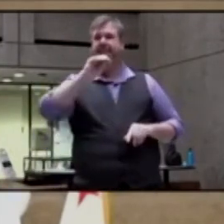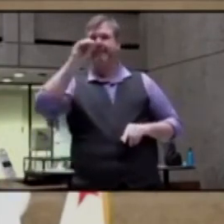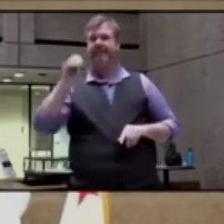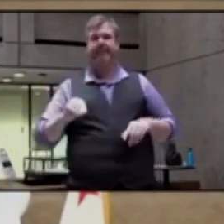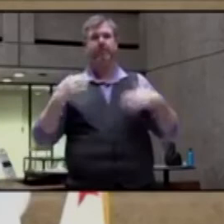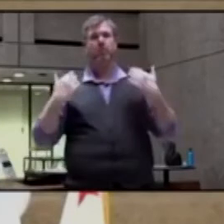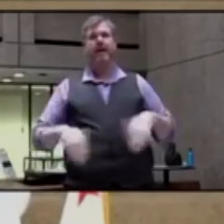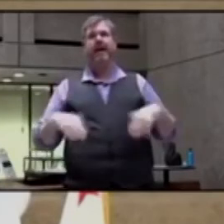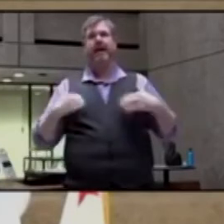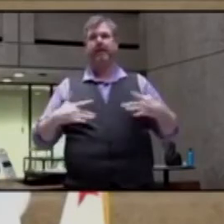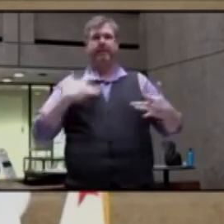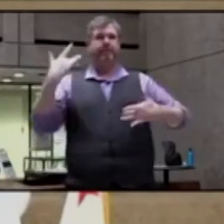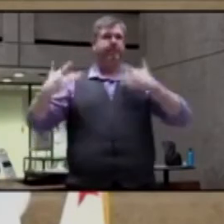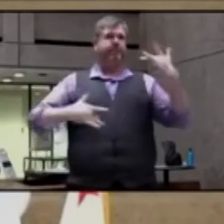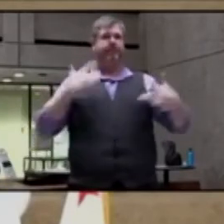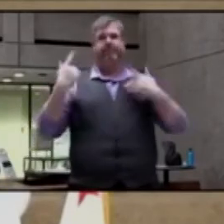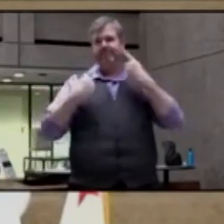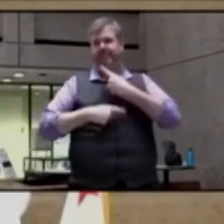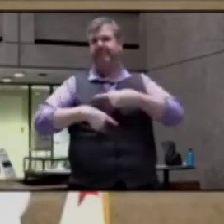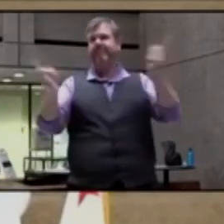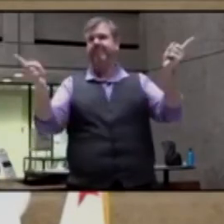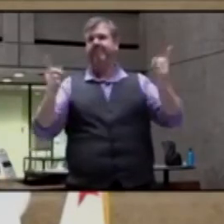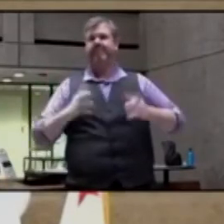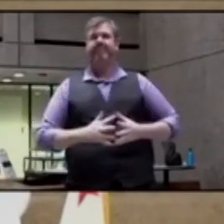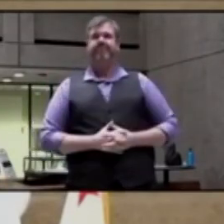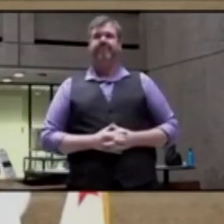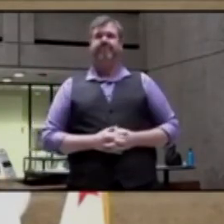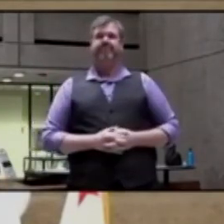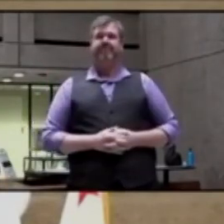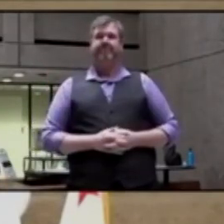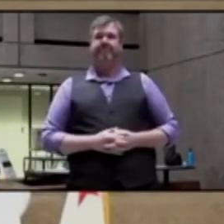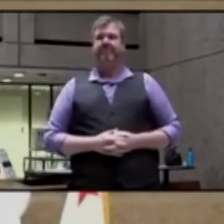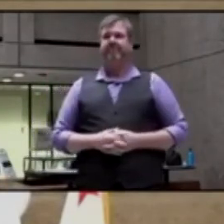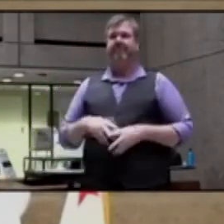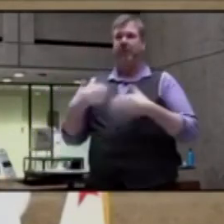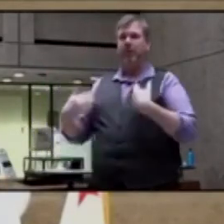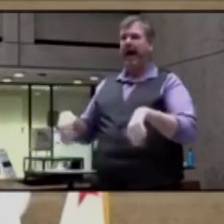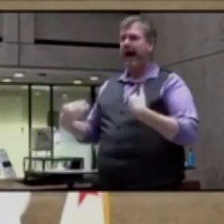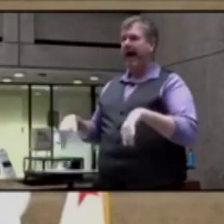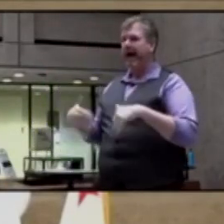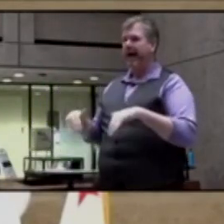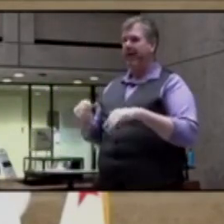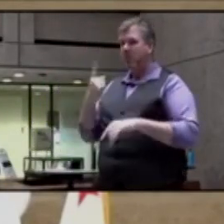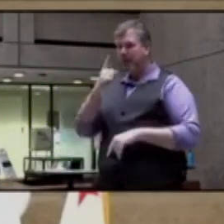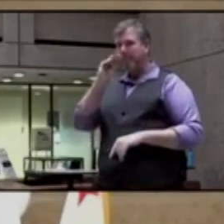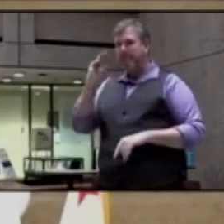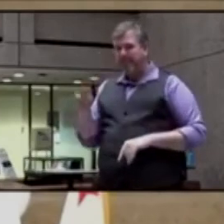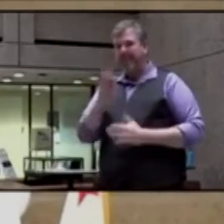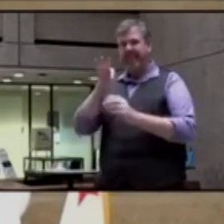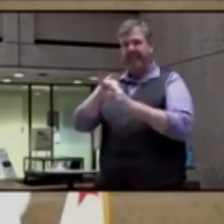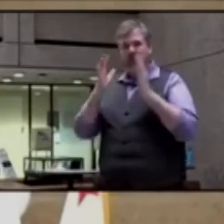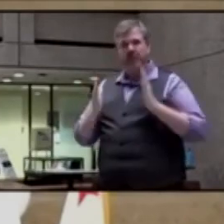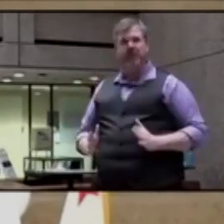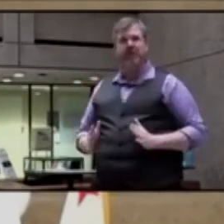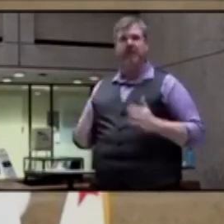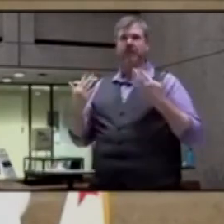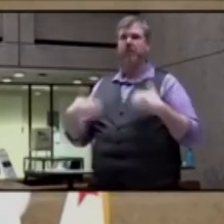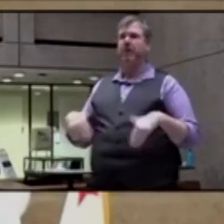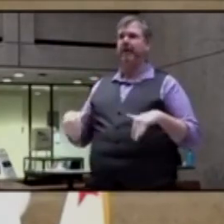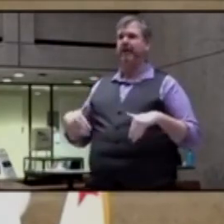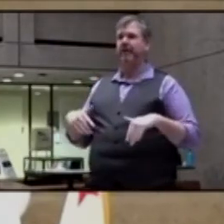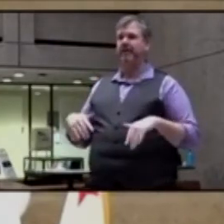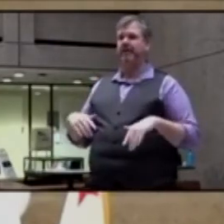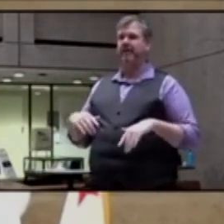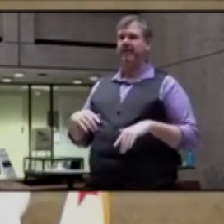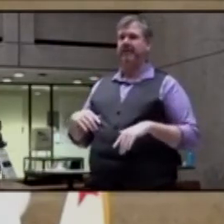announce that today. Well, fantastic. 1 million voters. That is such a great note to end on, Shannon, and we look forward to seeing your press